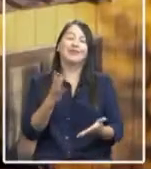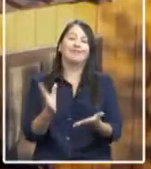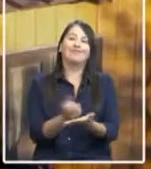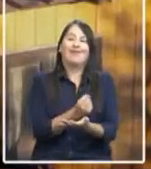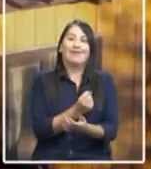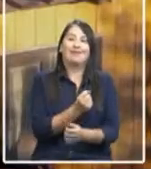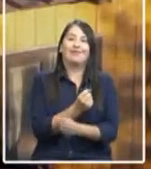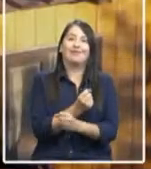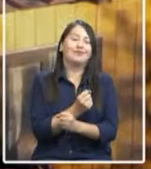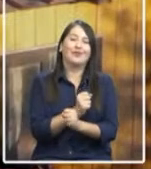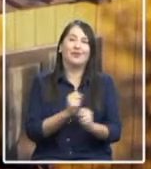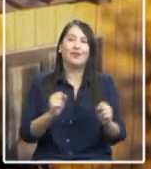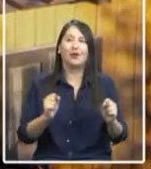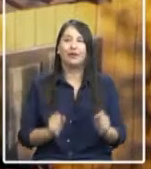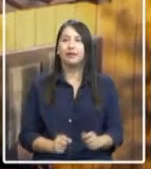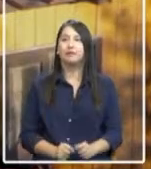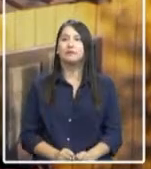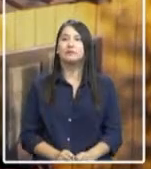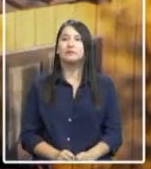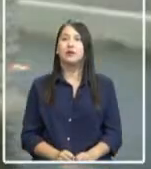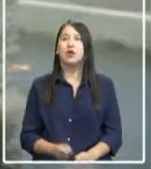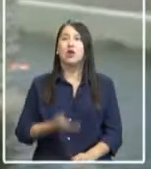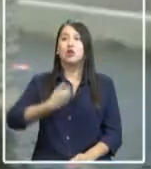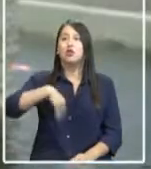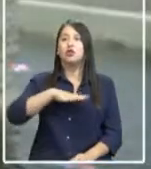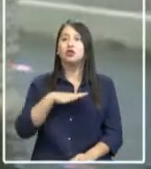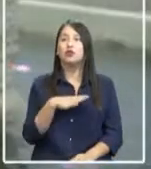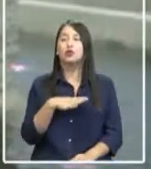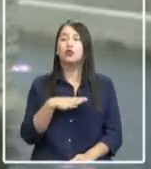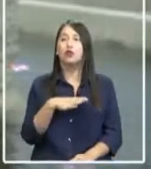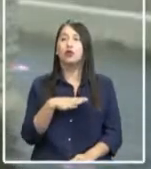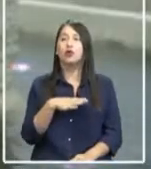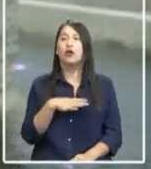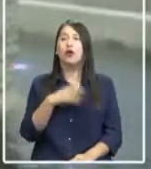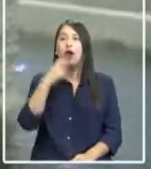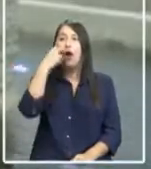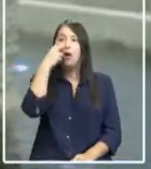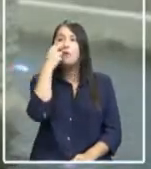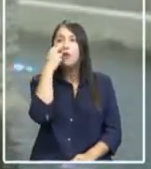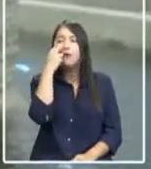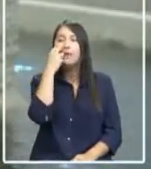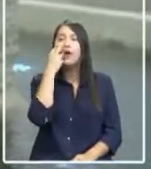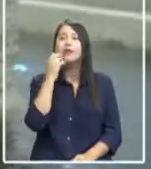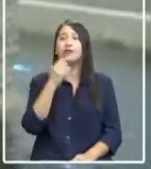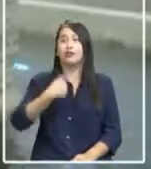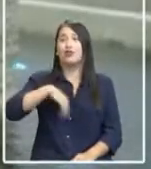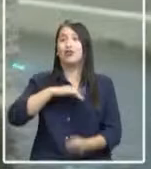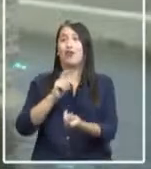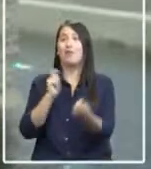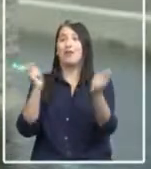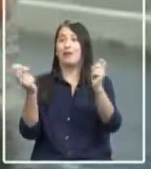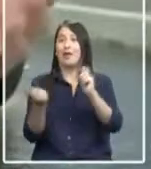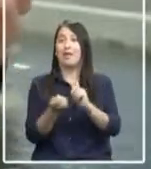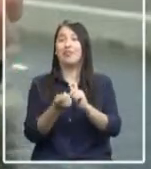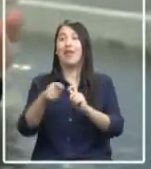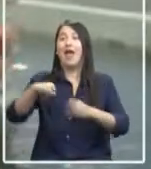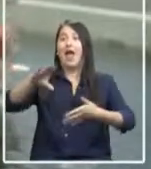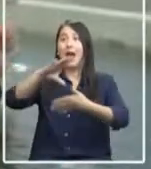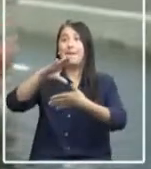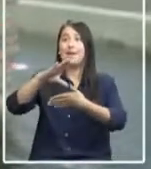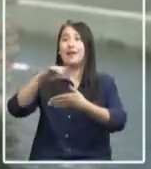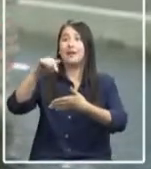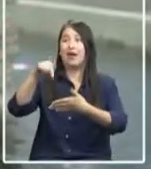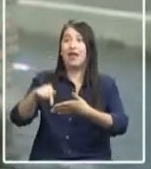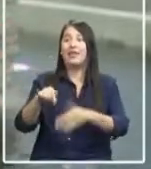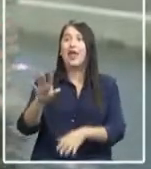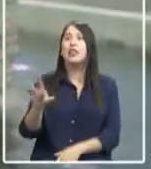We Homo sapiens have completely transformed the ecosystem that we inherited. America is not the country